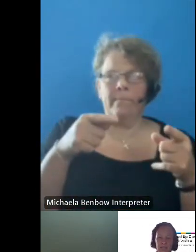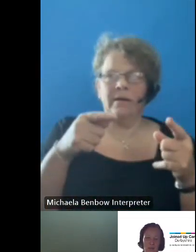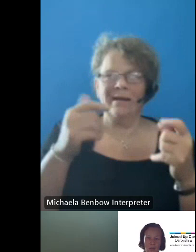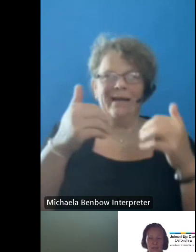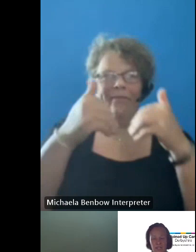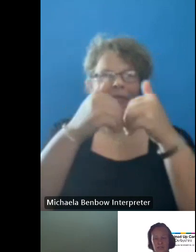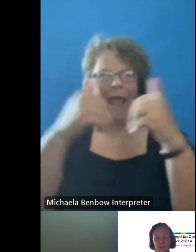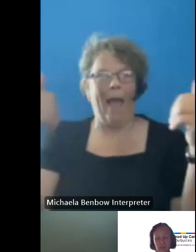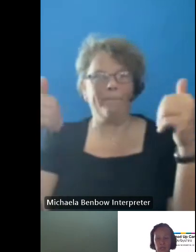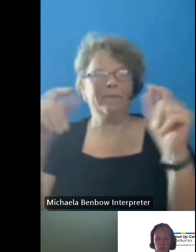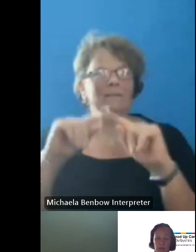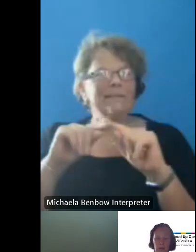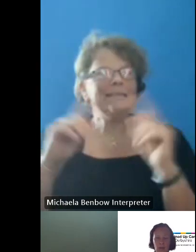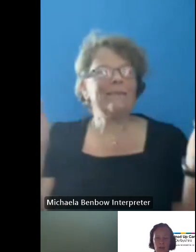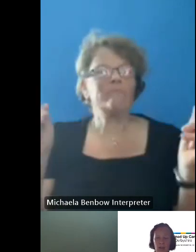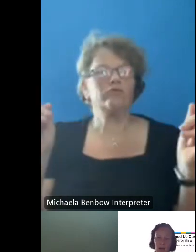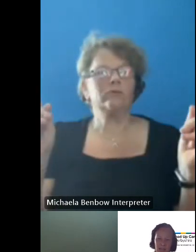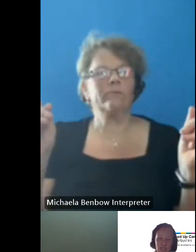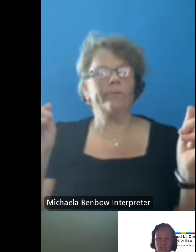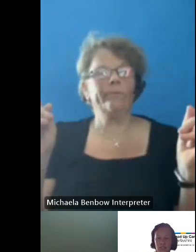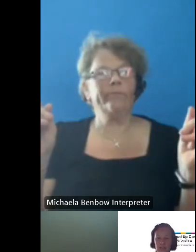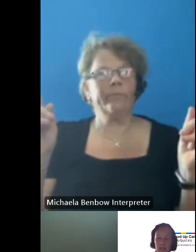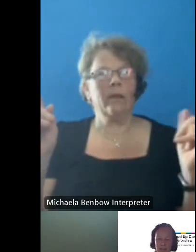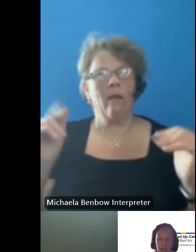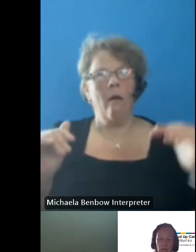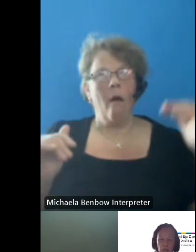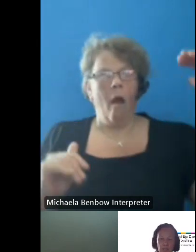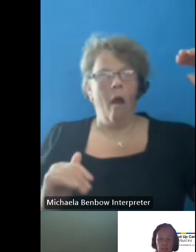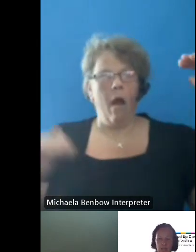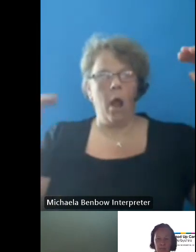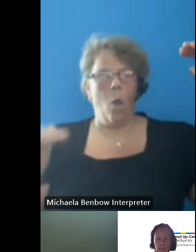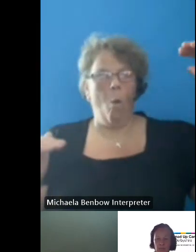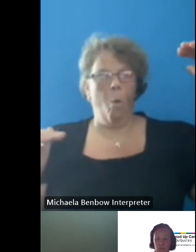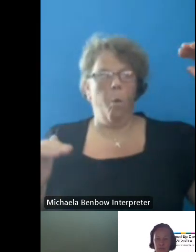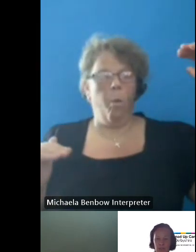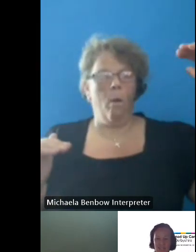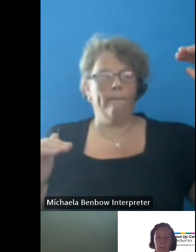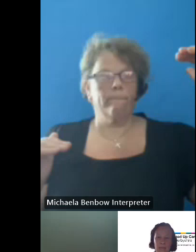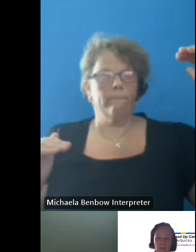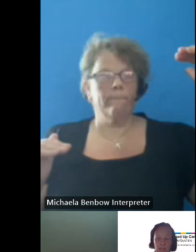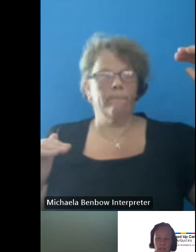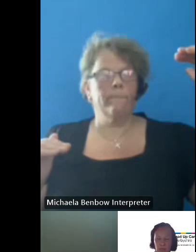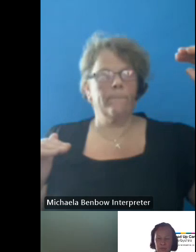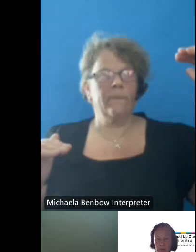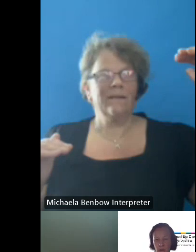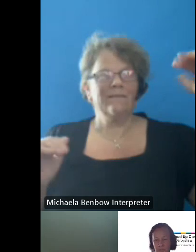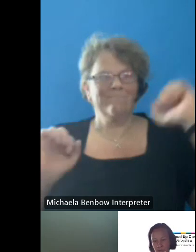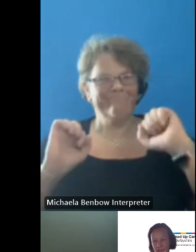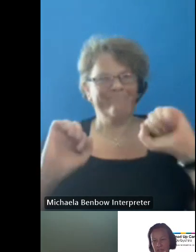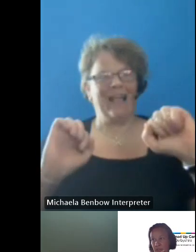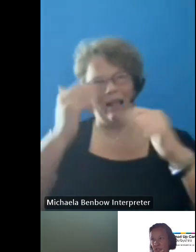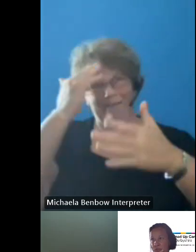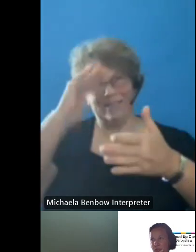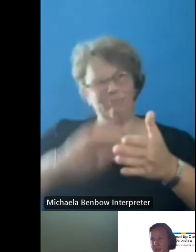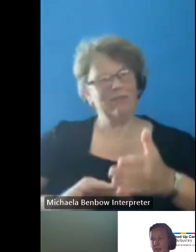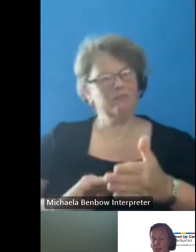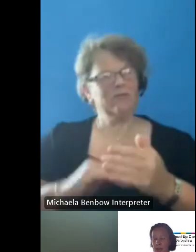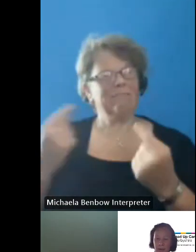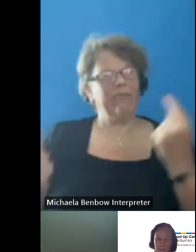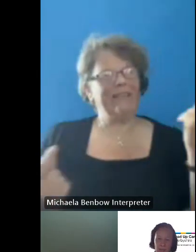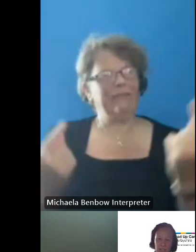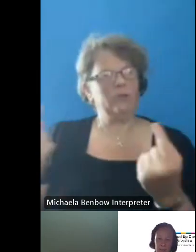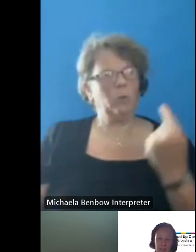or if you like, the difference between the highest and lowest sort of experience of